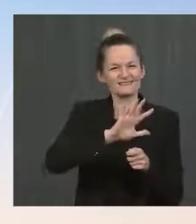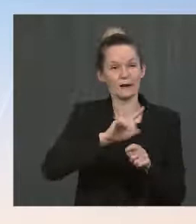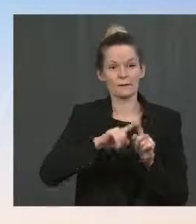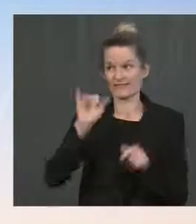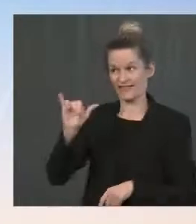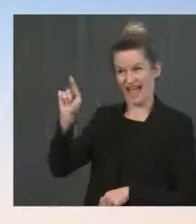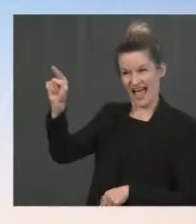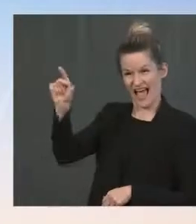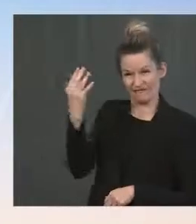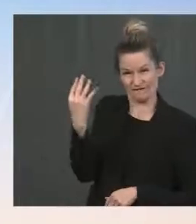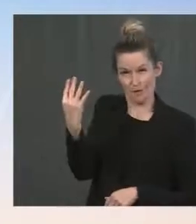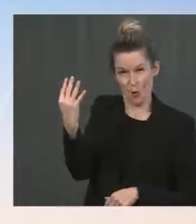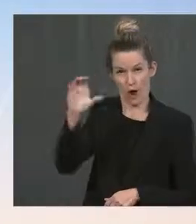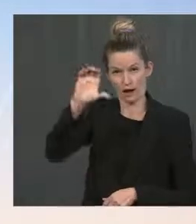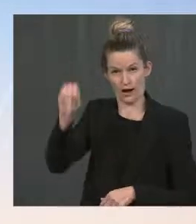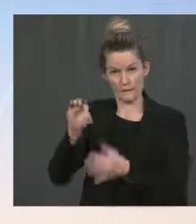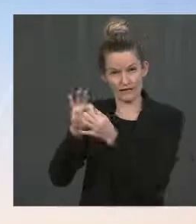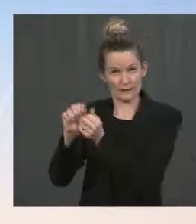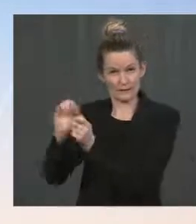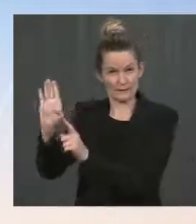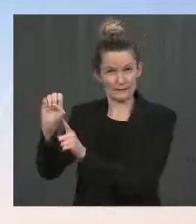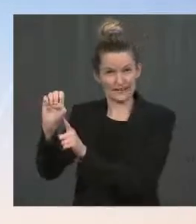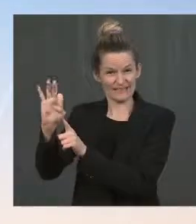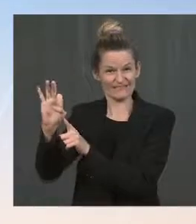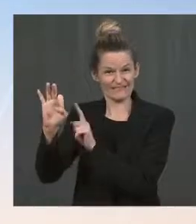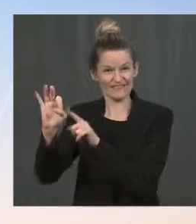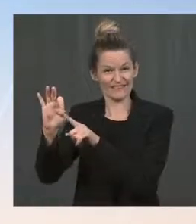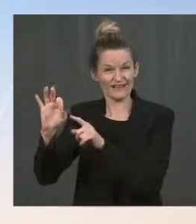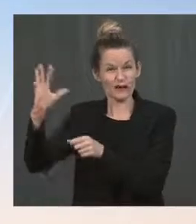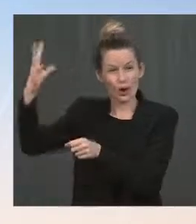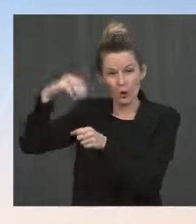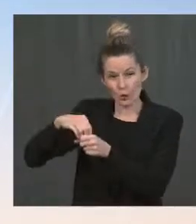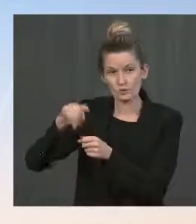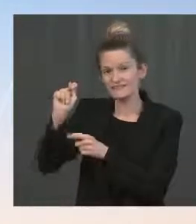those four companies. We get details. It includes JBS, Tyson.